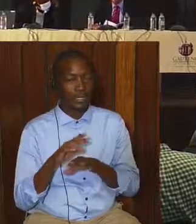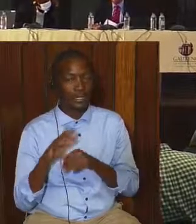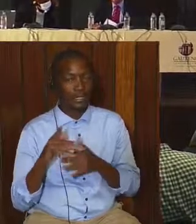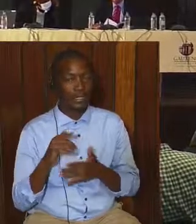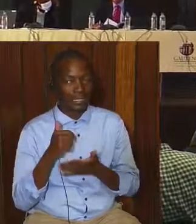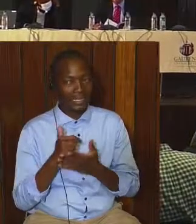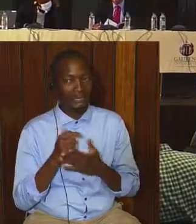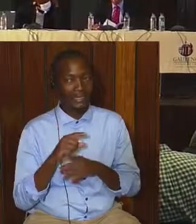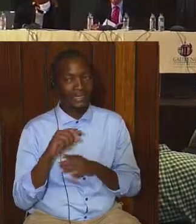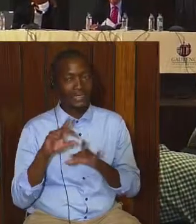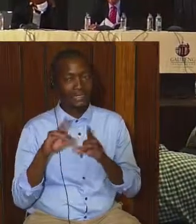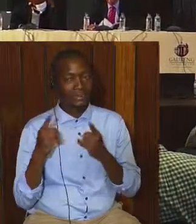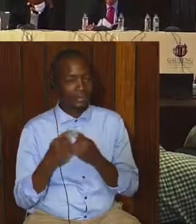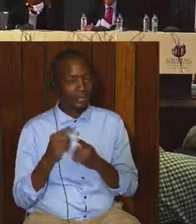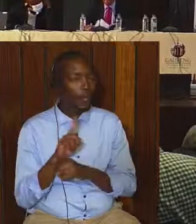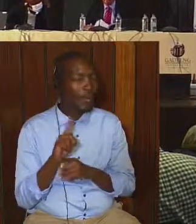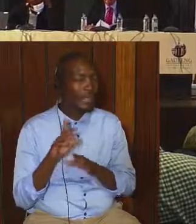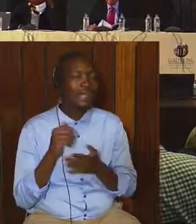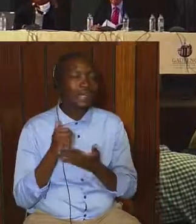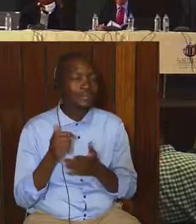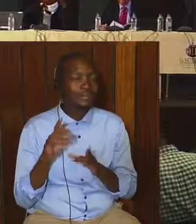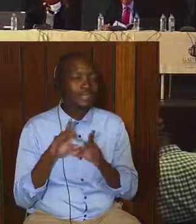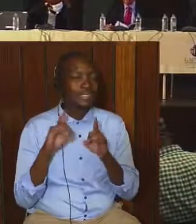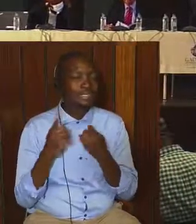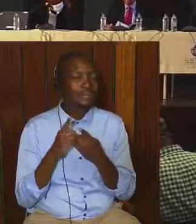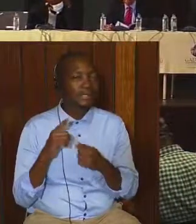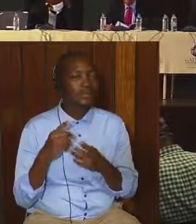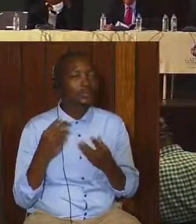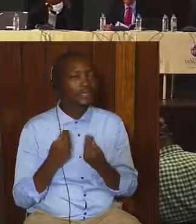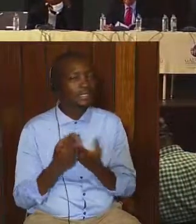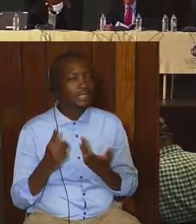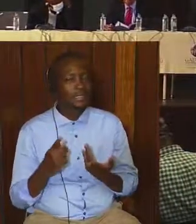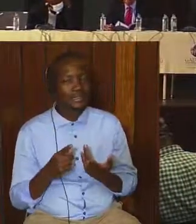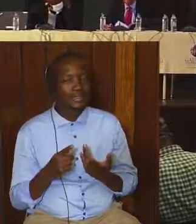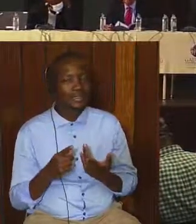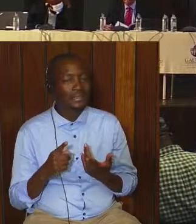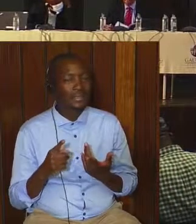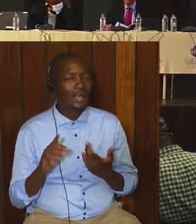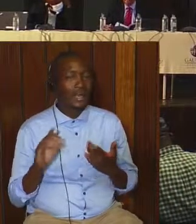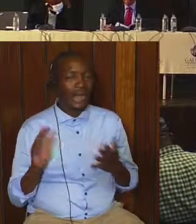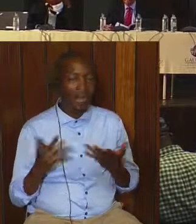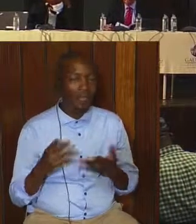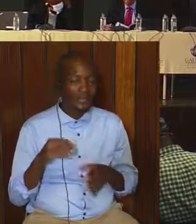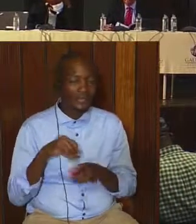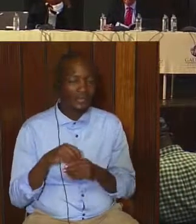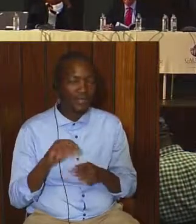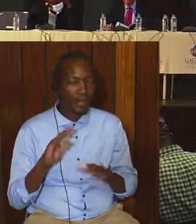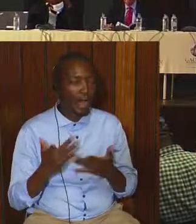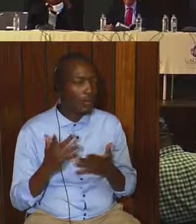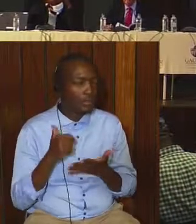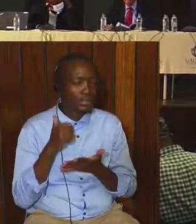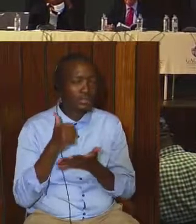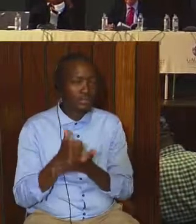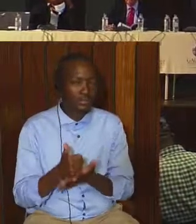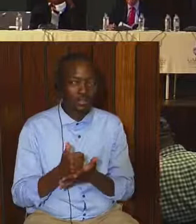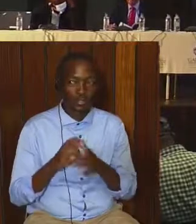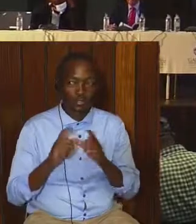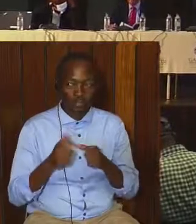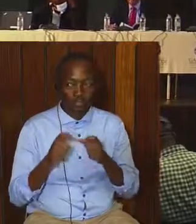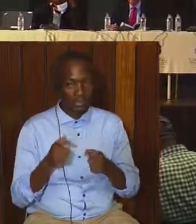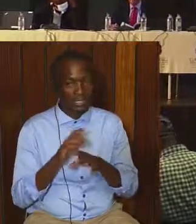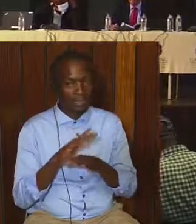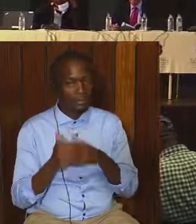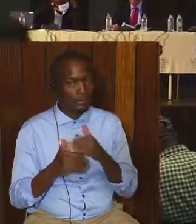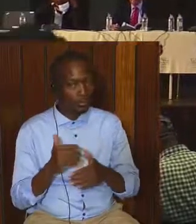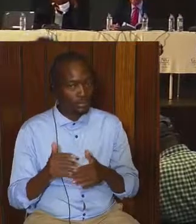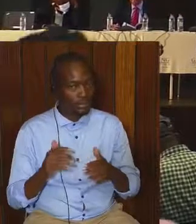department. What are they helping the department with? And what is their involvement going to do that will help to speed up the